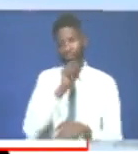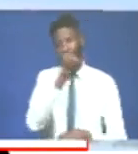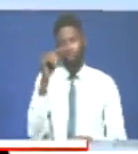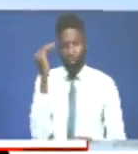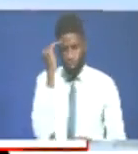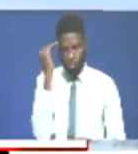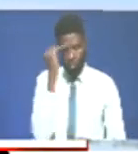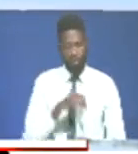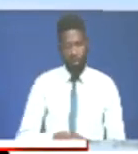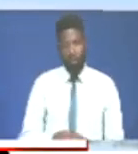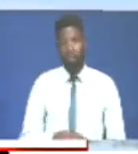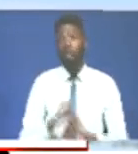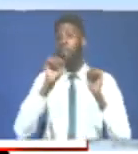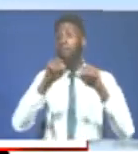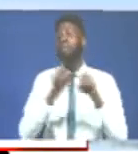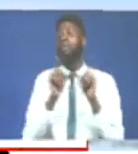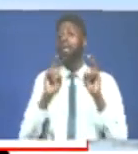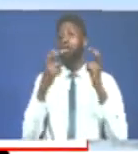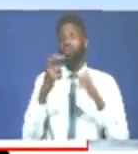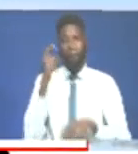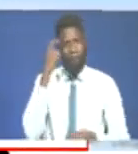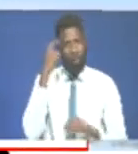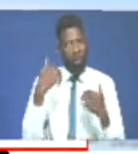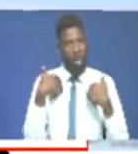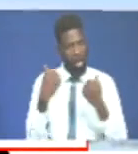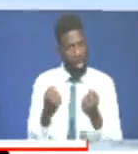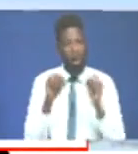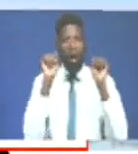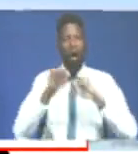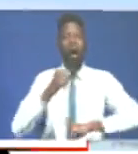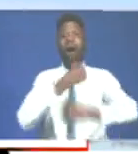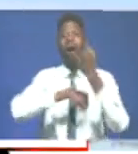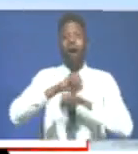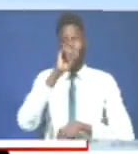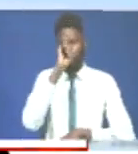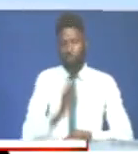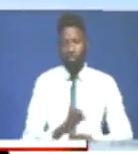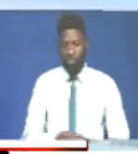so that issue of mental health is taken upon very seriously.